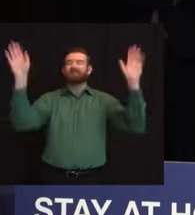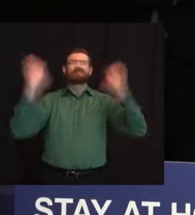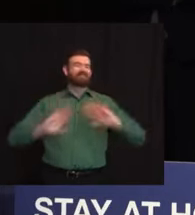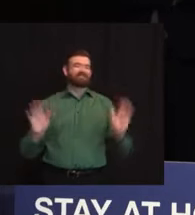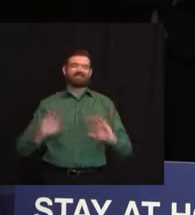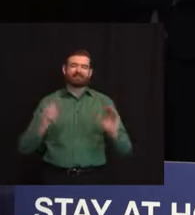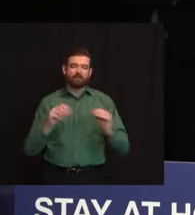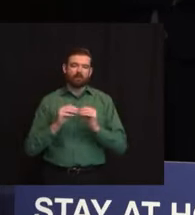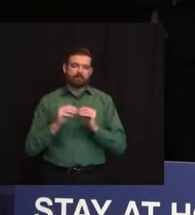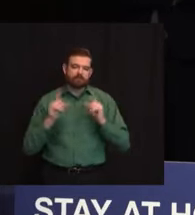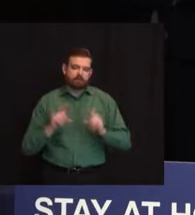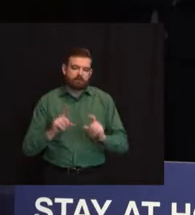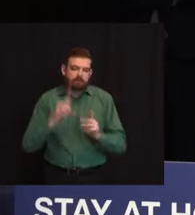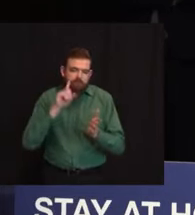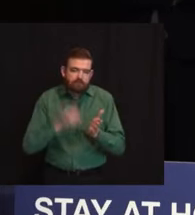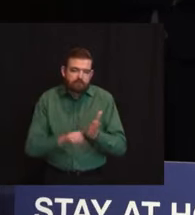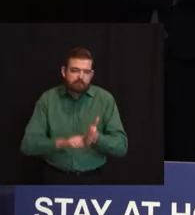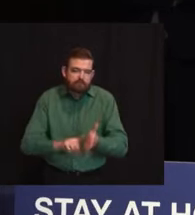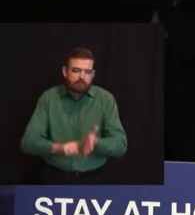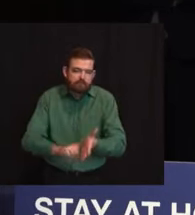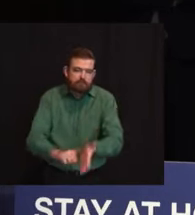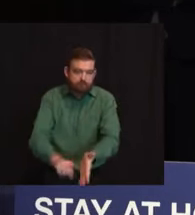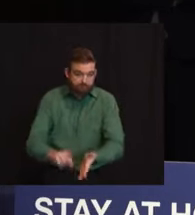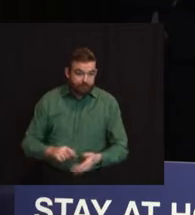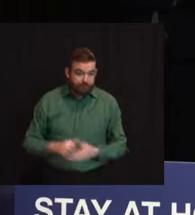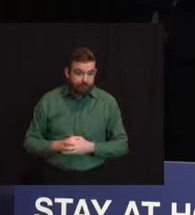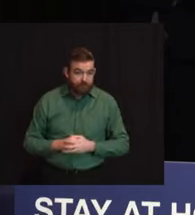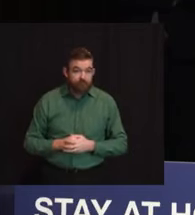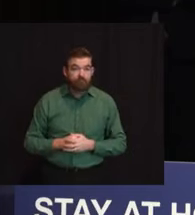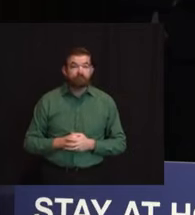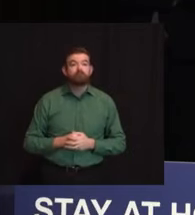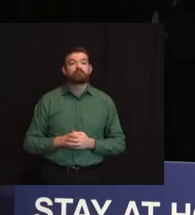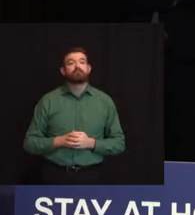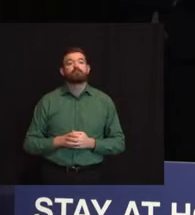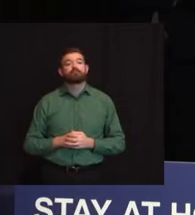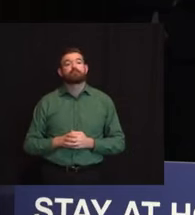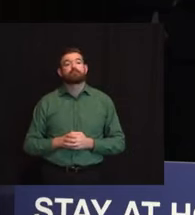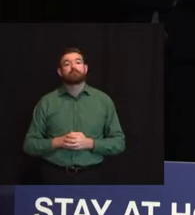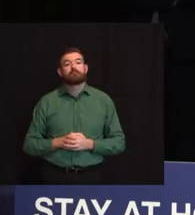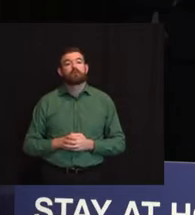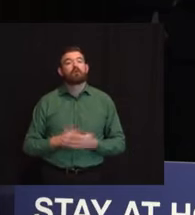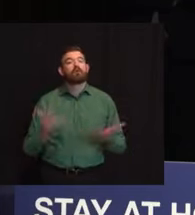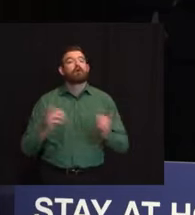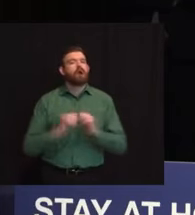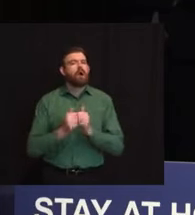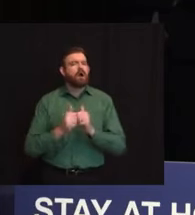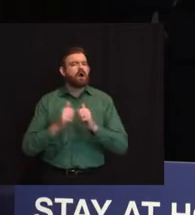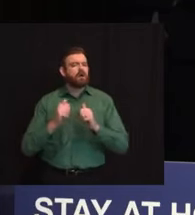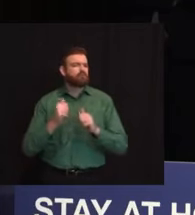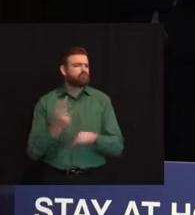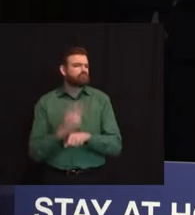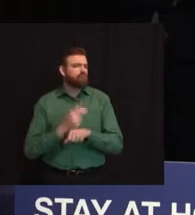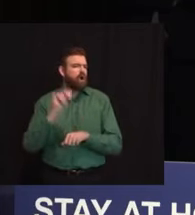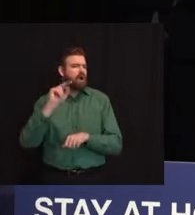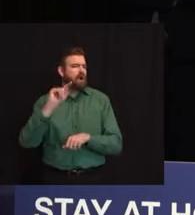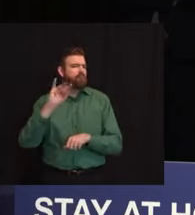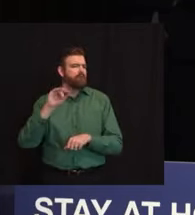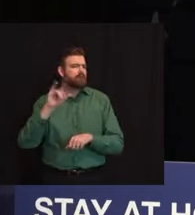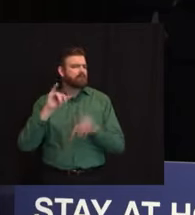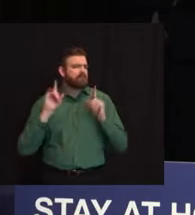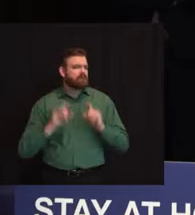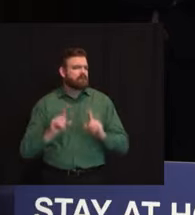broad population to get a sense in a broad population how many people who we didn't know were sick before might have been sick and get a better sense for what actually